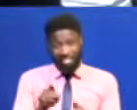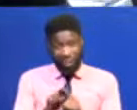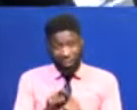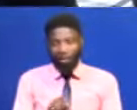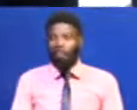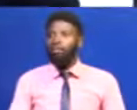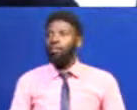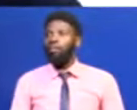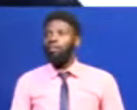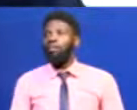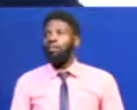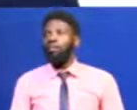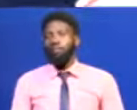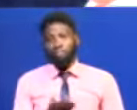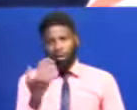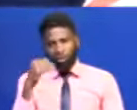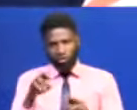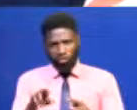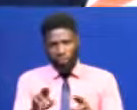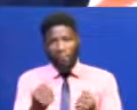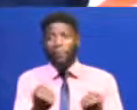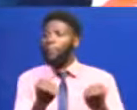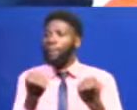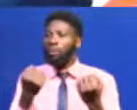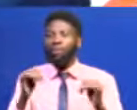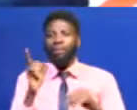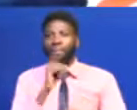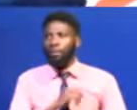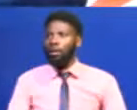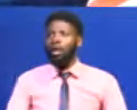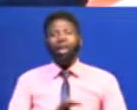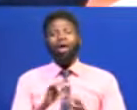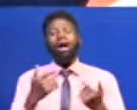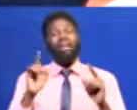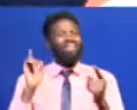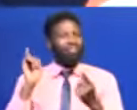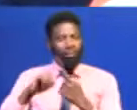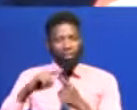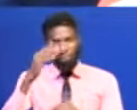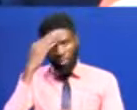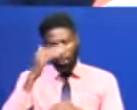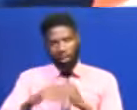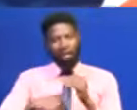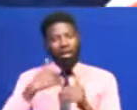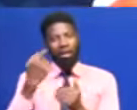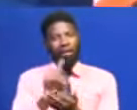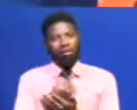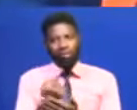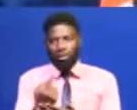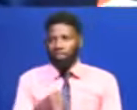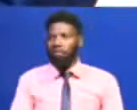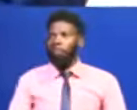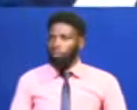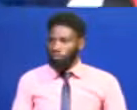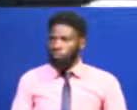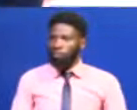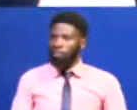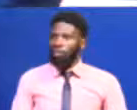It's the same thing. Have you guys tried the route? Not yet. Not yet. No, we're not allowed until Monday next week. Oh, until Monday? Yeah. Oh, okay. Very good.